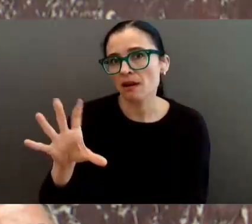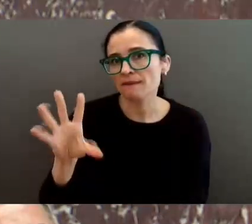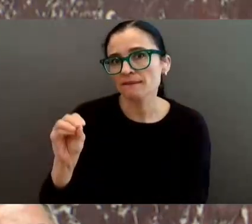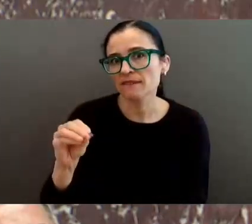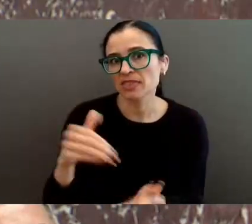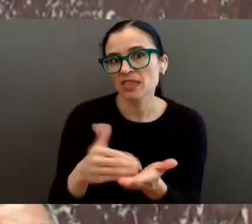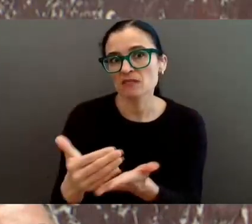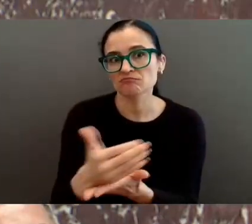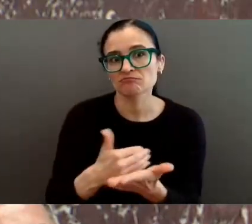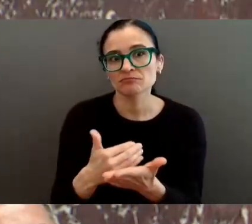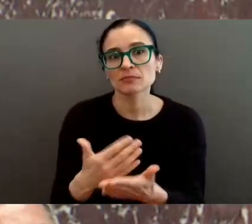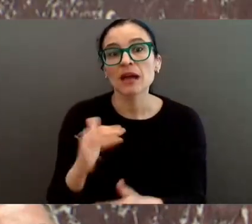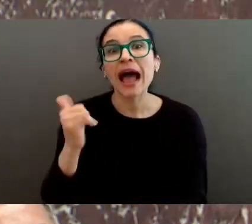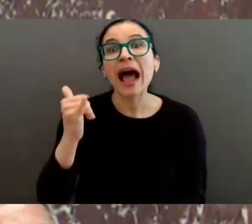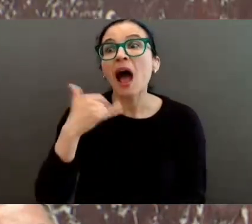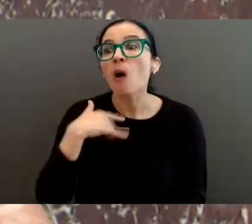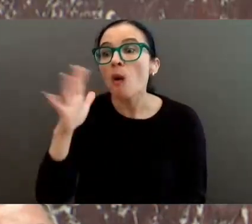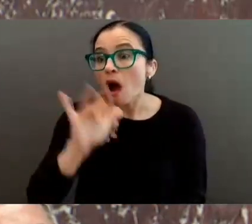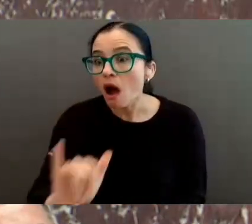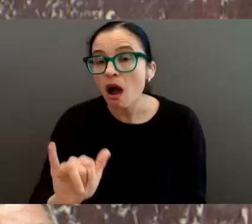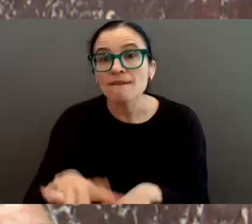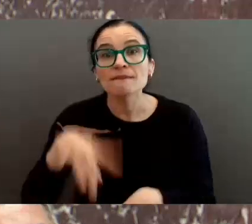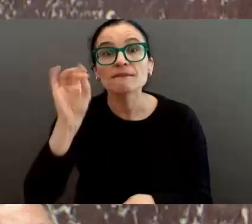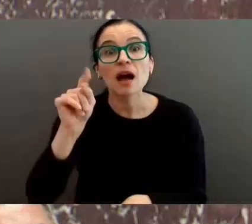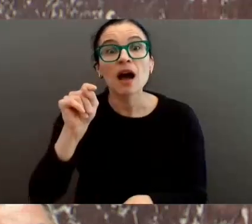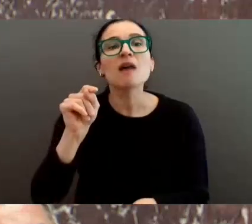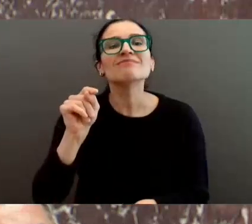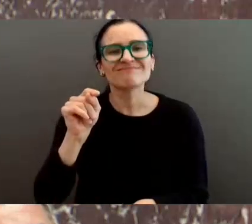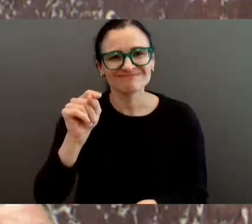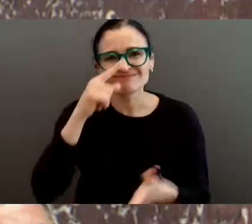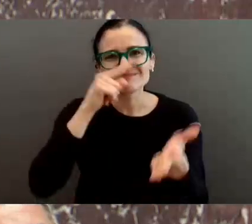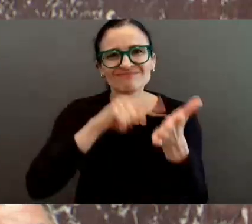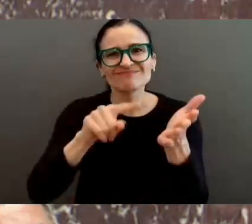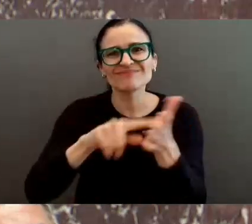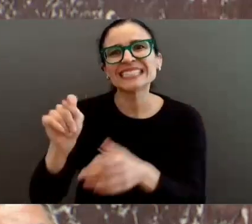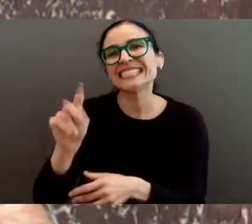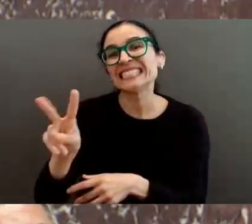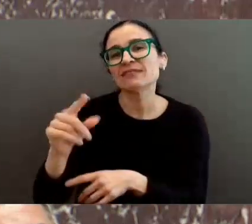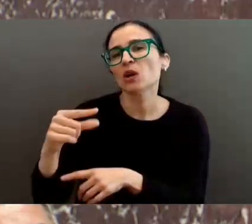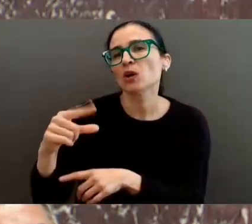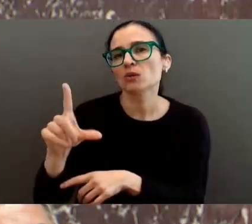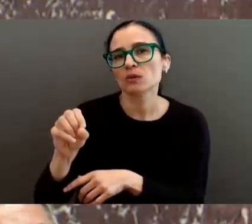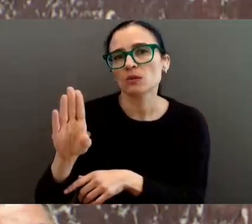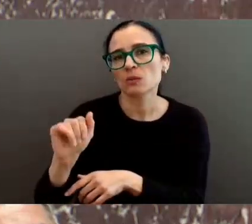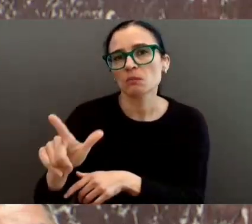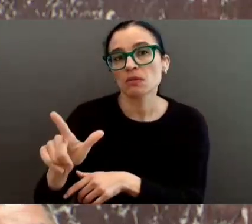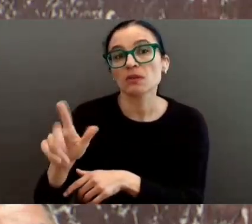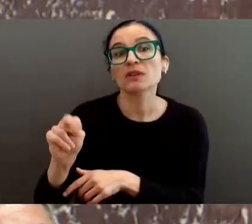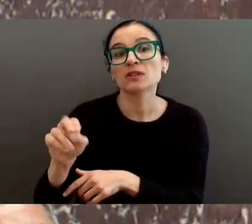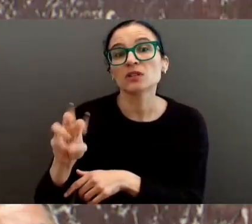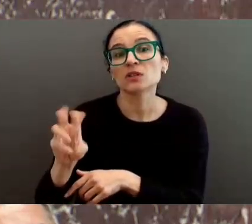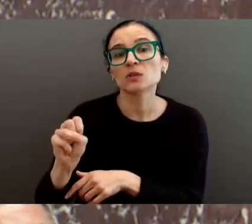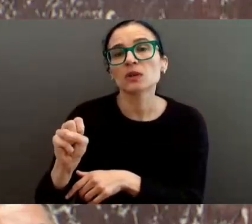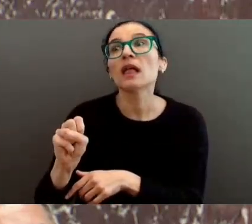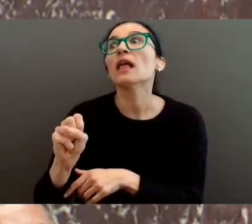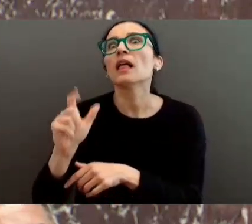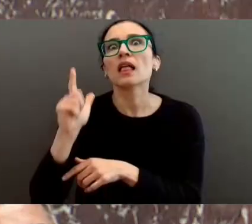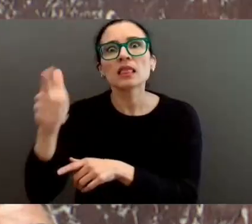News. And then we get a press release issued in panic. He also